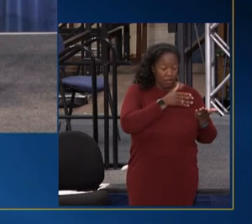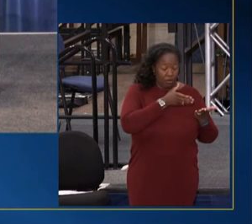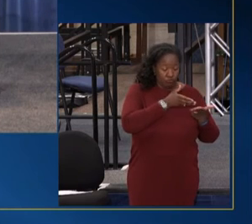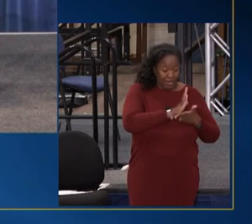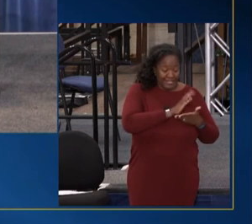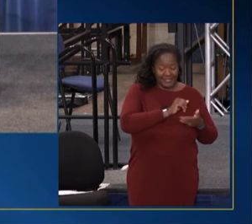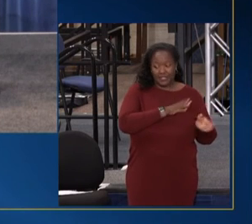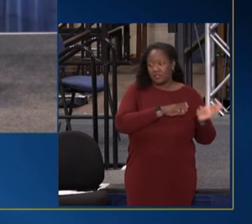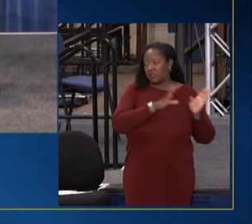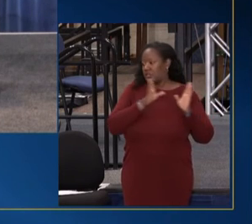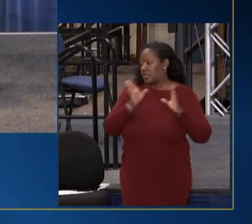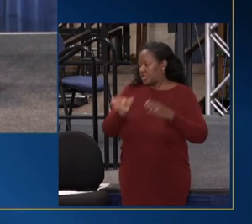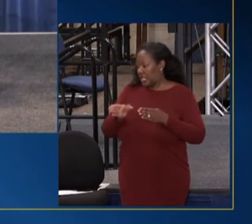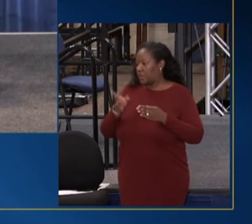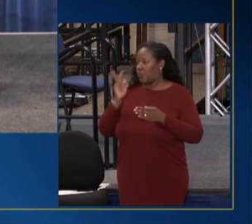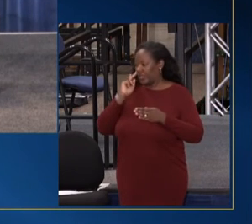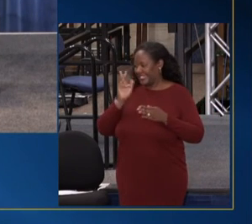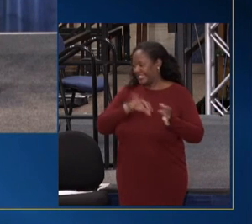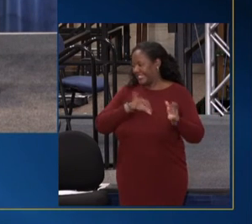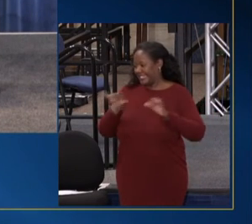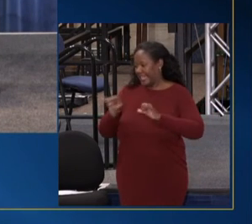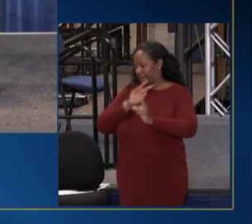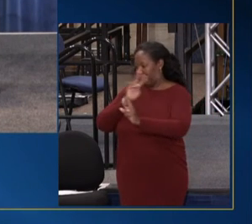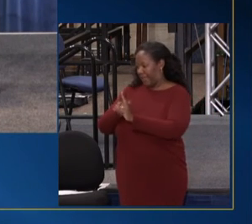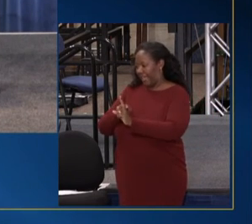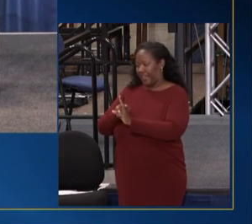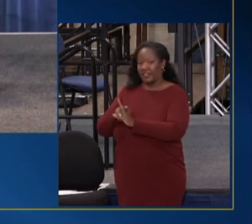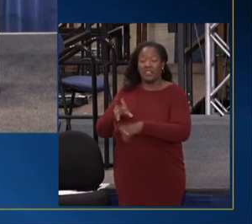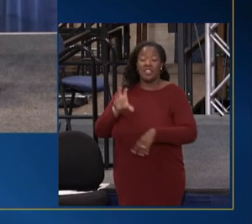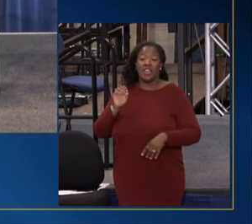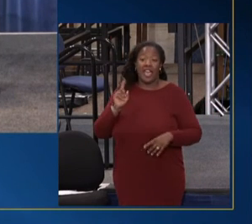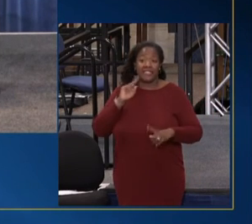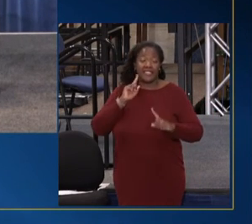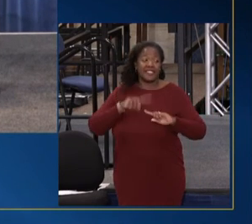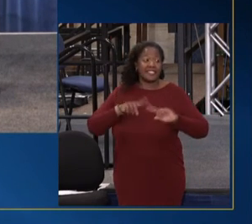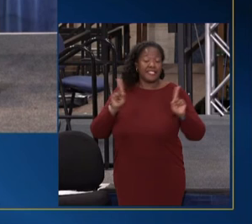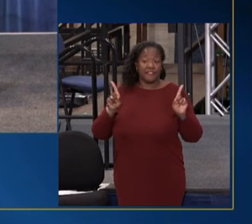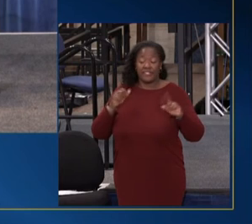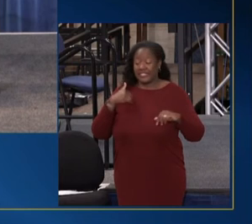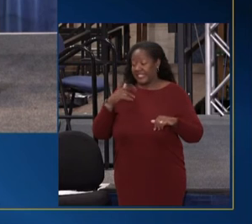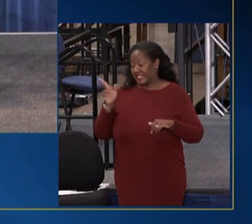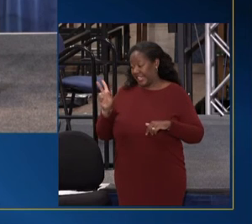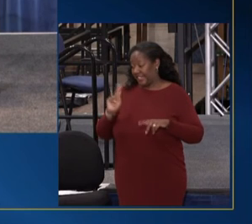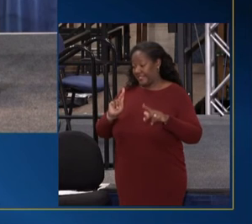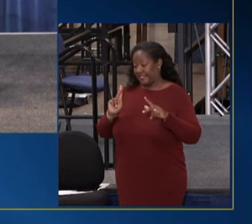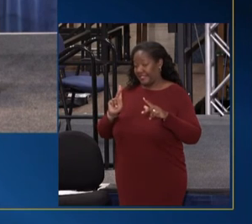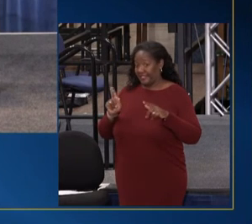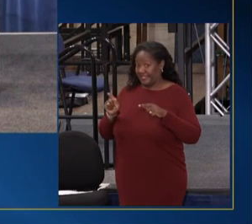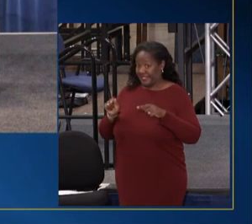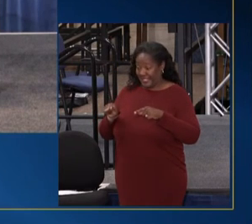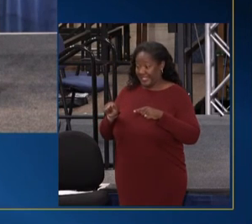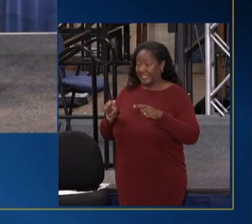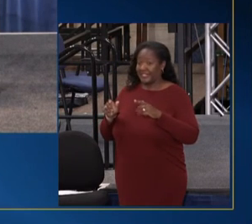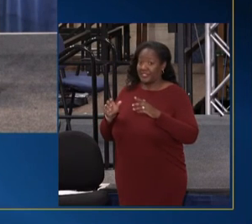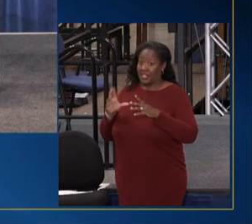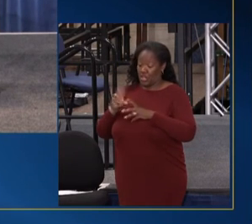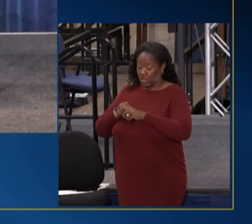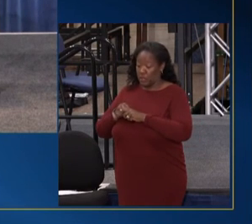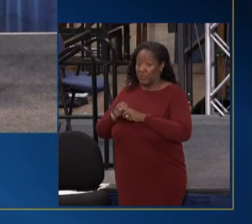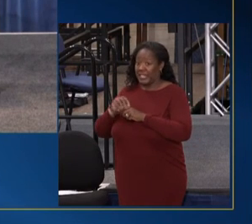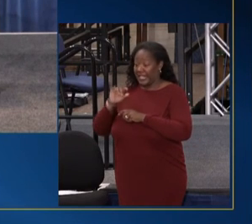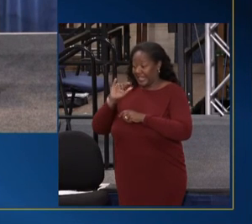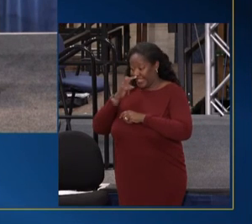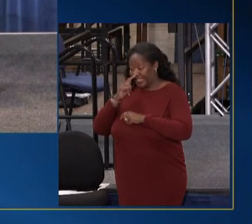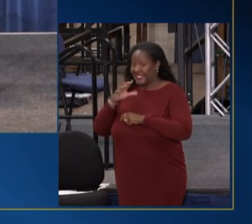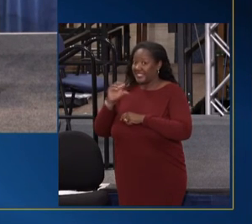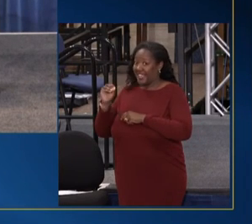seeing it with the bans. We're just seeing it at a rapid pace, right? And I think the difference here being the population is also a bunch of kids, right, and adults, but kids.